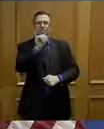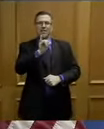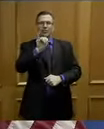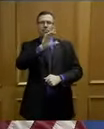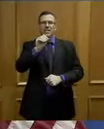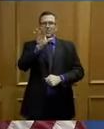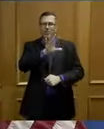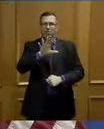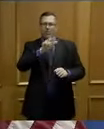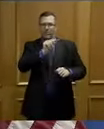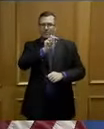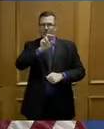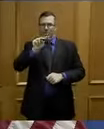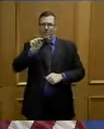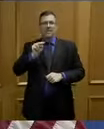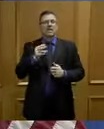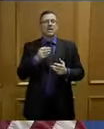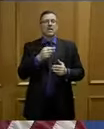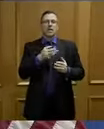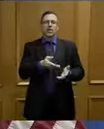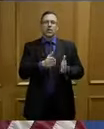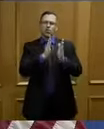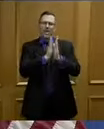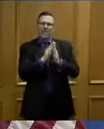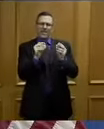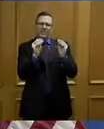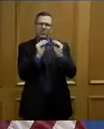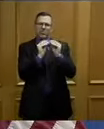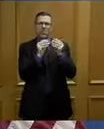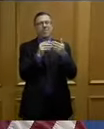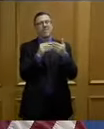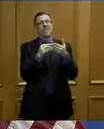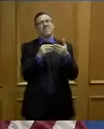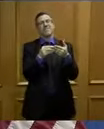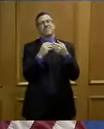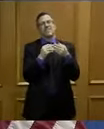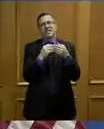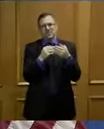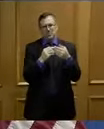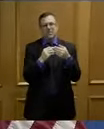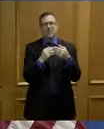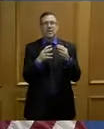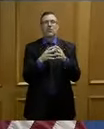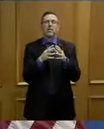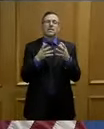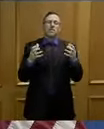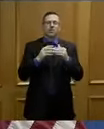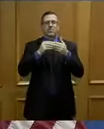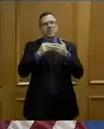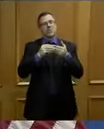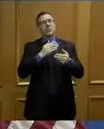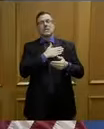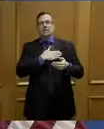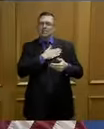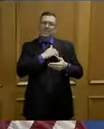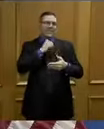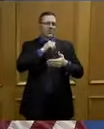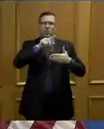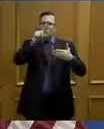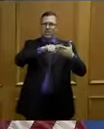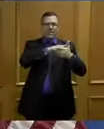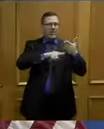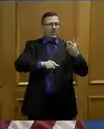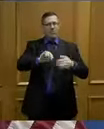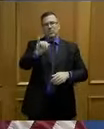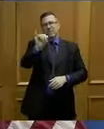Tennessee to request flexibility, as much flexibility as possible, to avoid cancellation of insurance